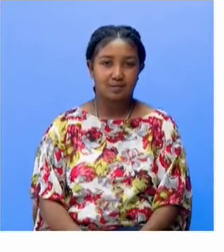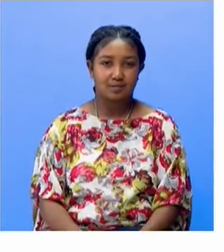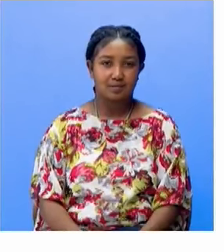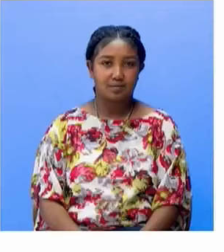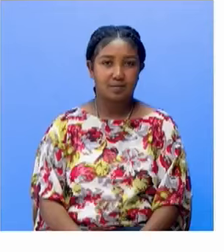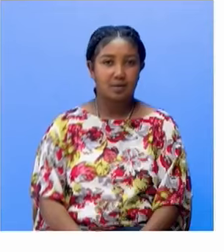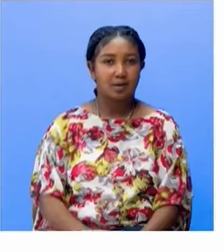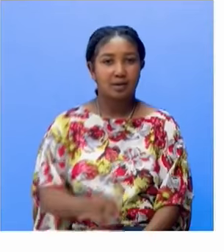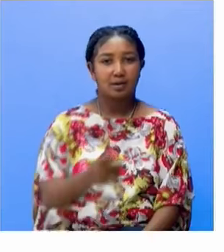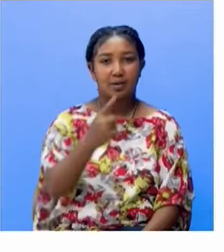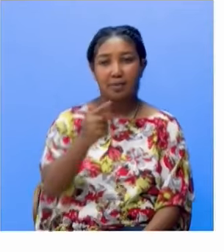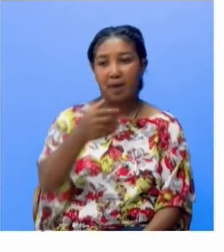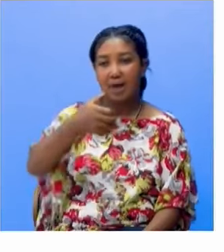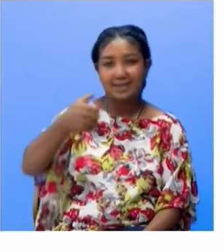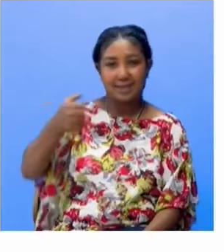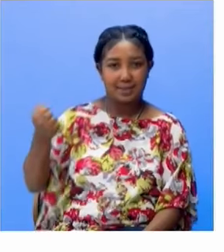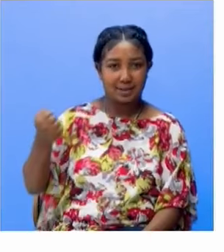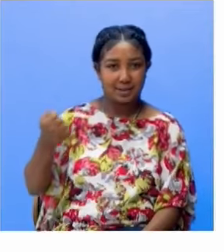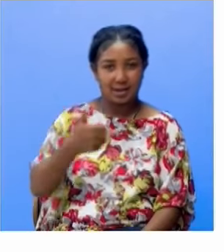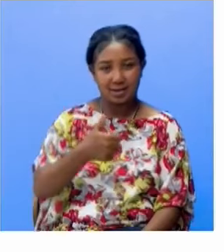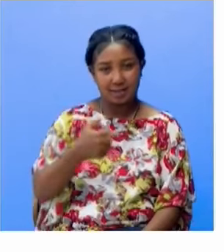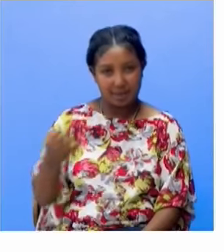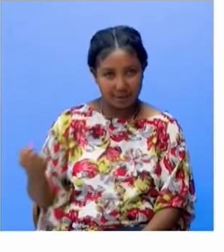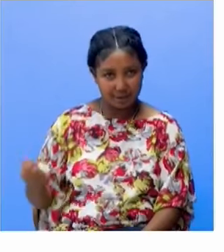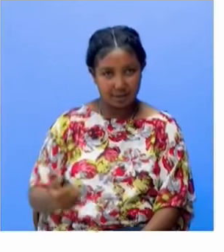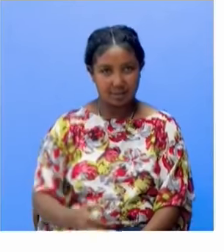the assignment.